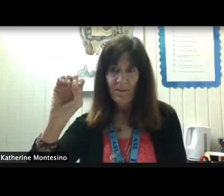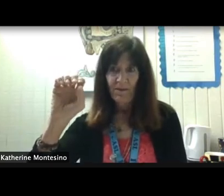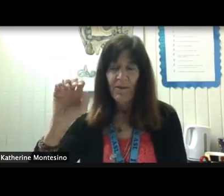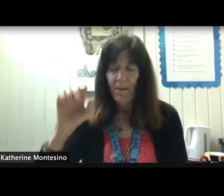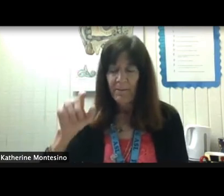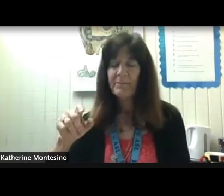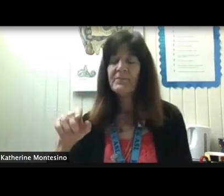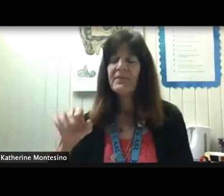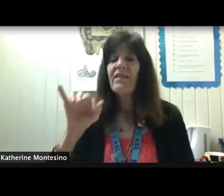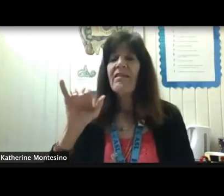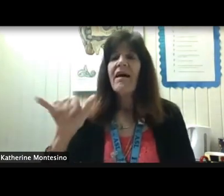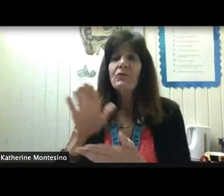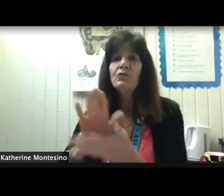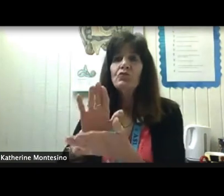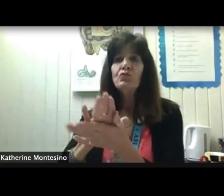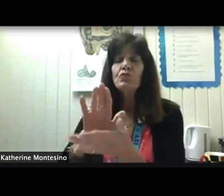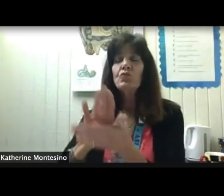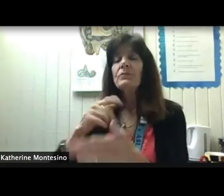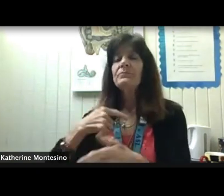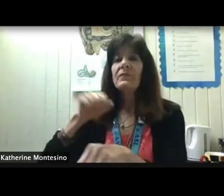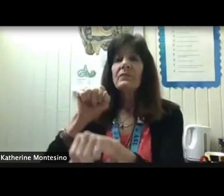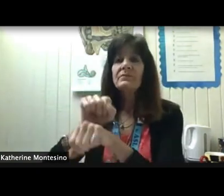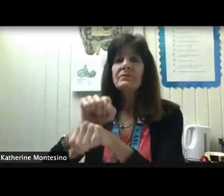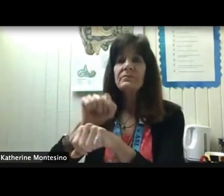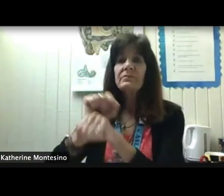at St. Rita in Ohio.